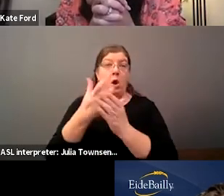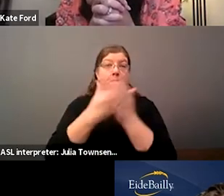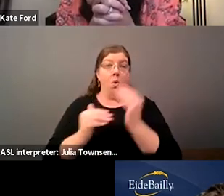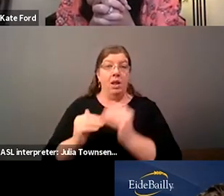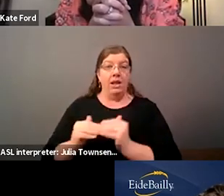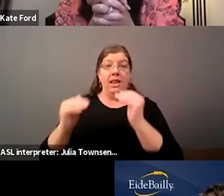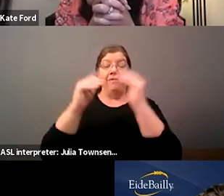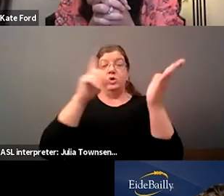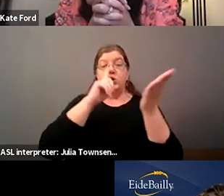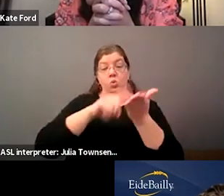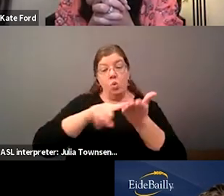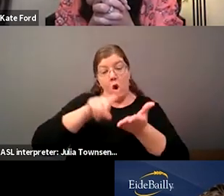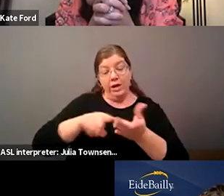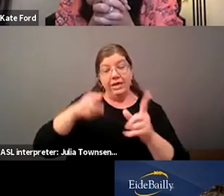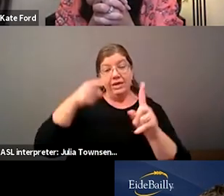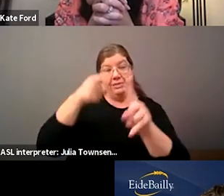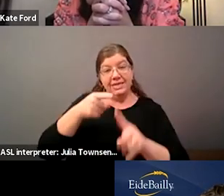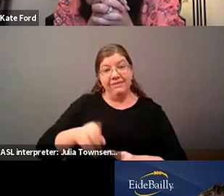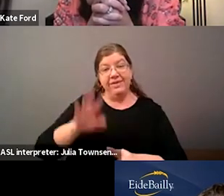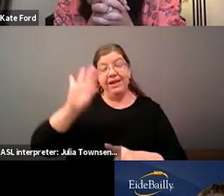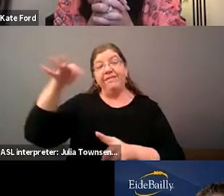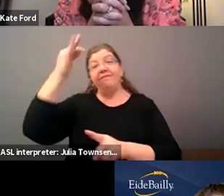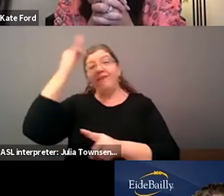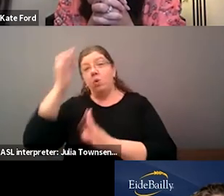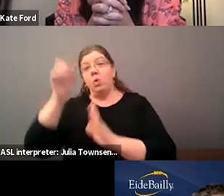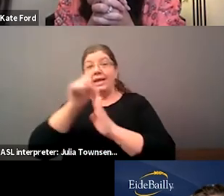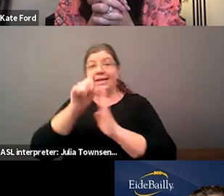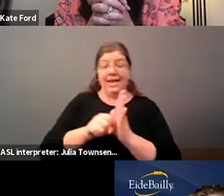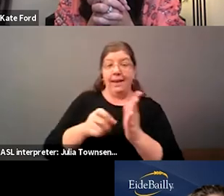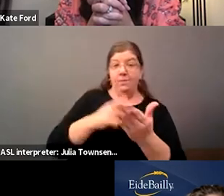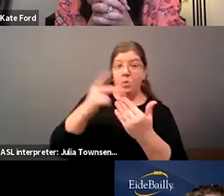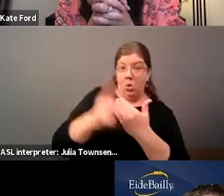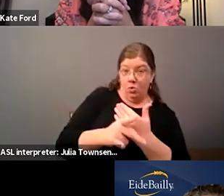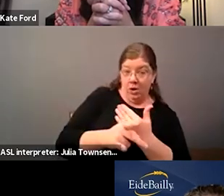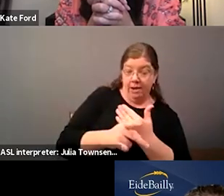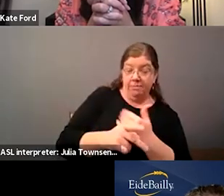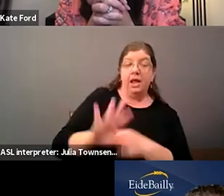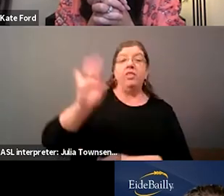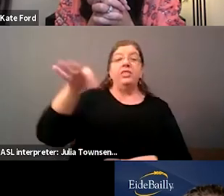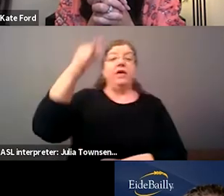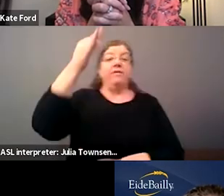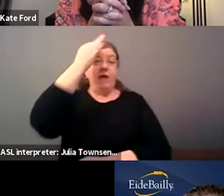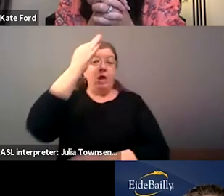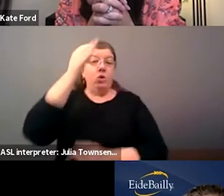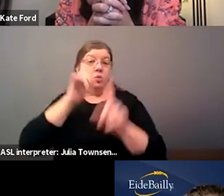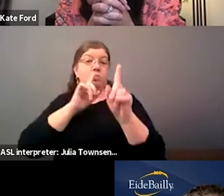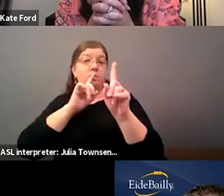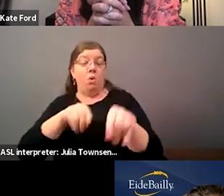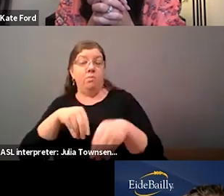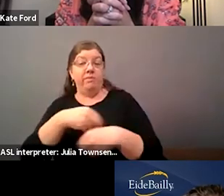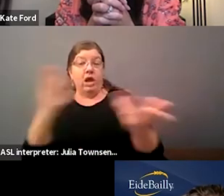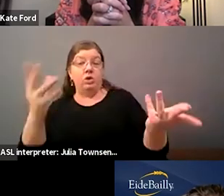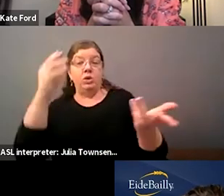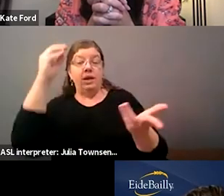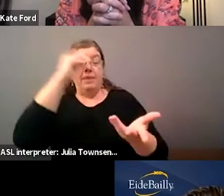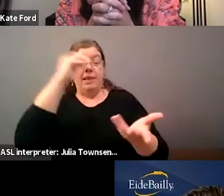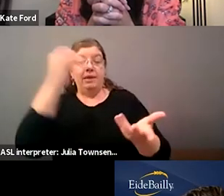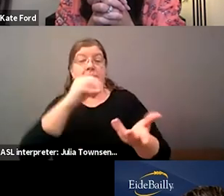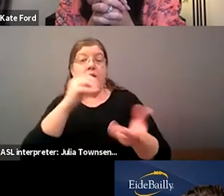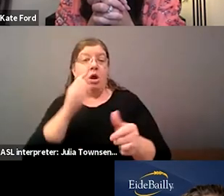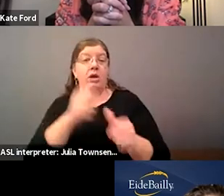to audit specific federal and state programs and the federal report is providing you with an opinion on